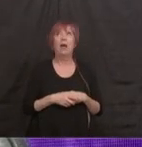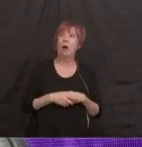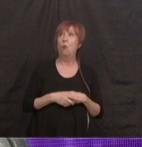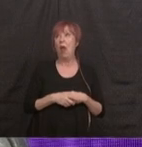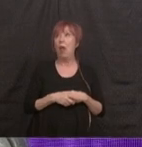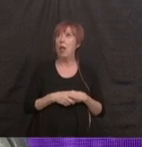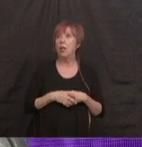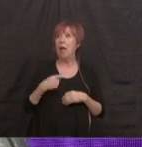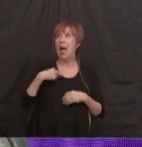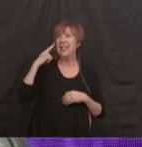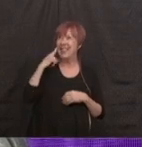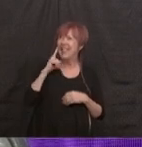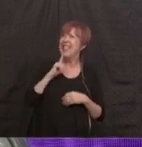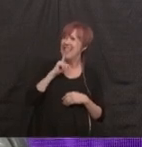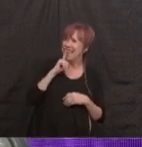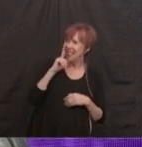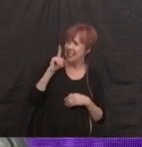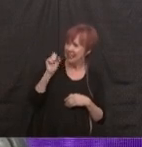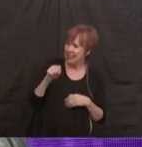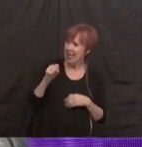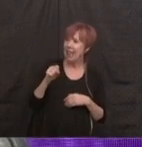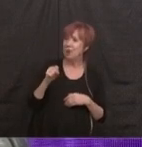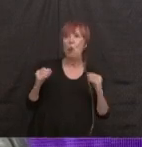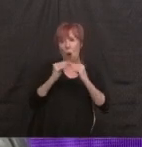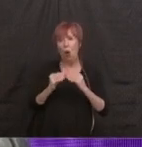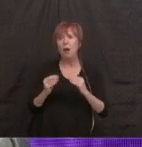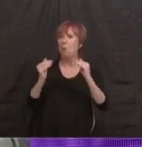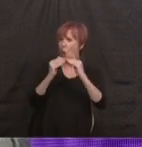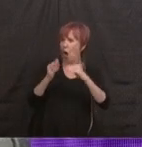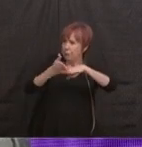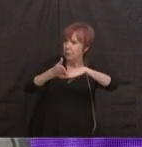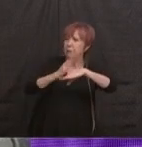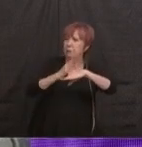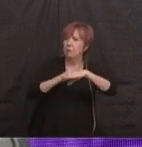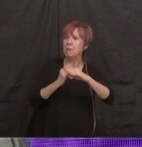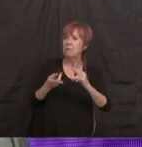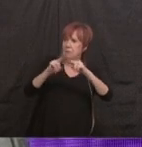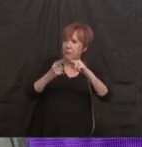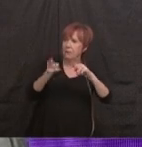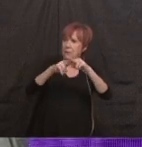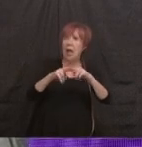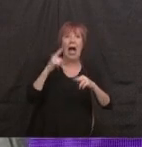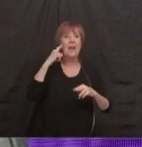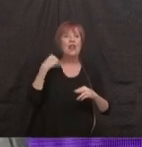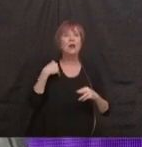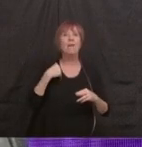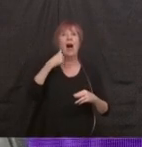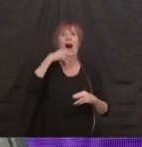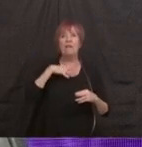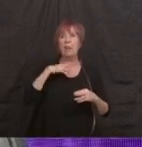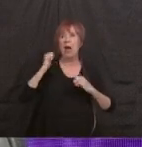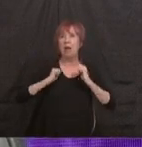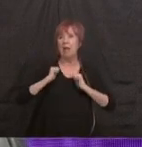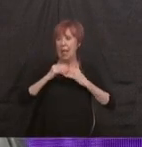I think they are. I think they are more and more. I think that having, female leads, and female